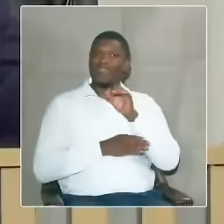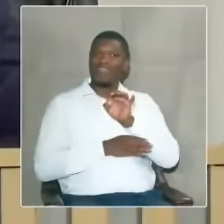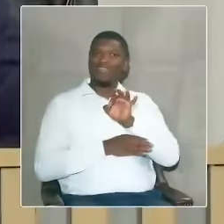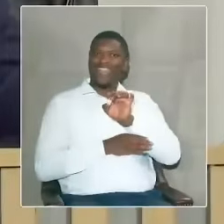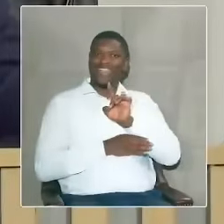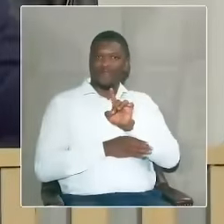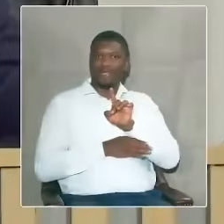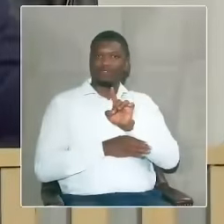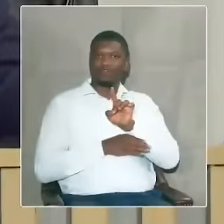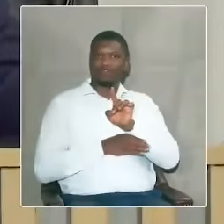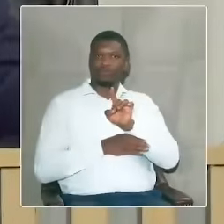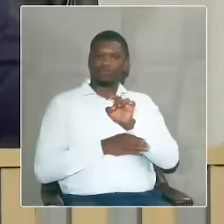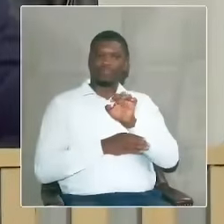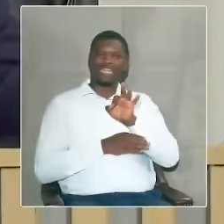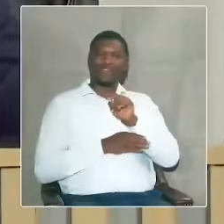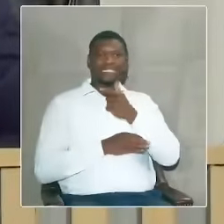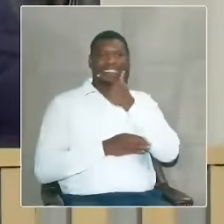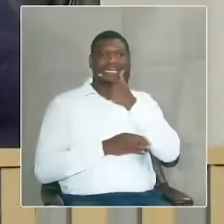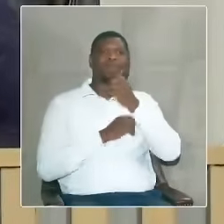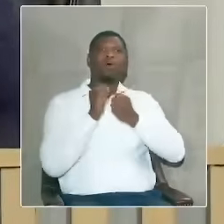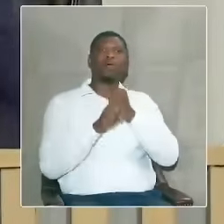of 12/2024.